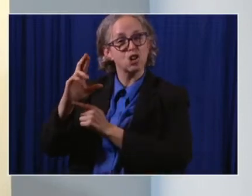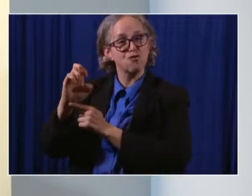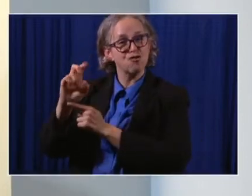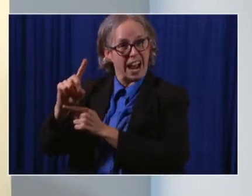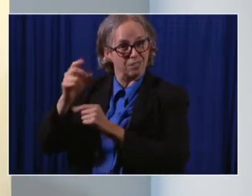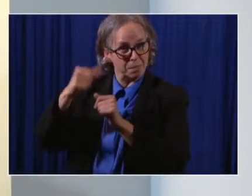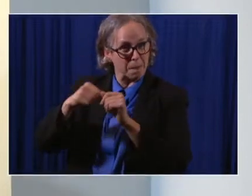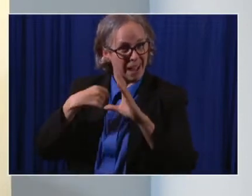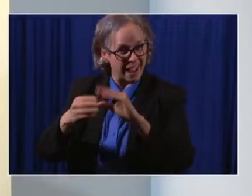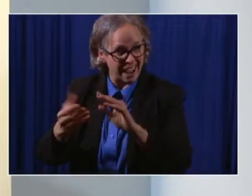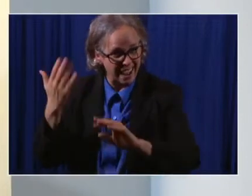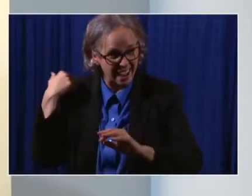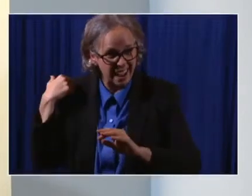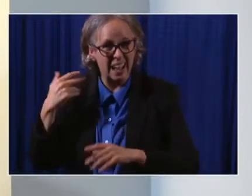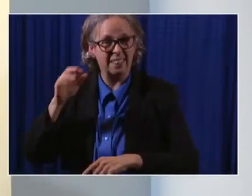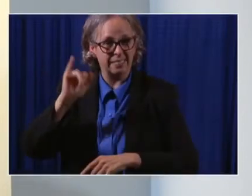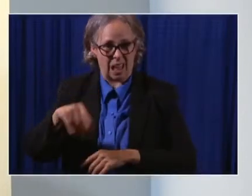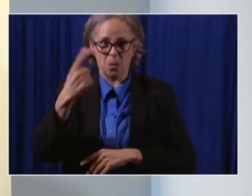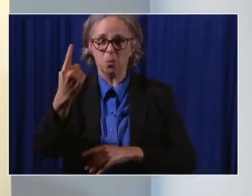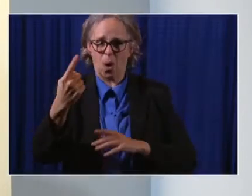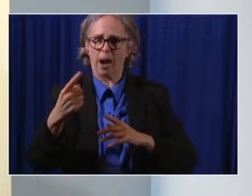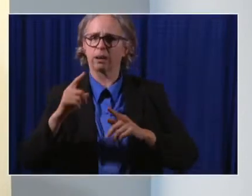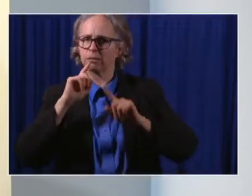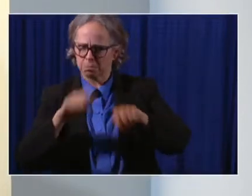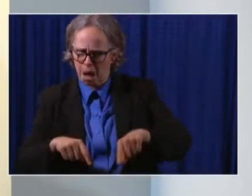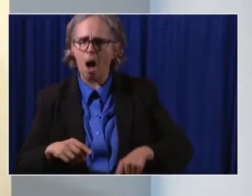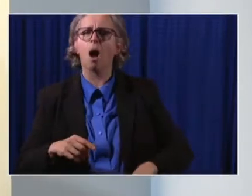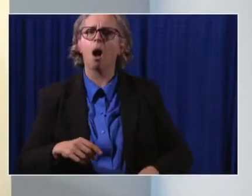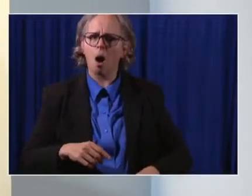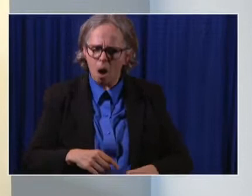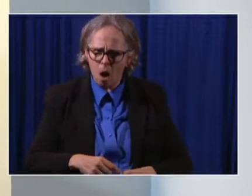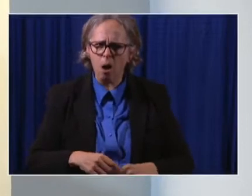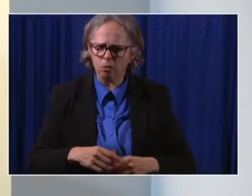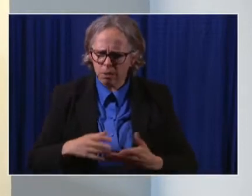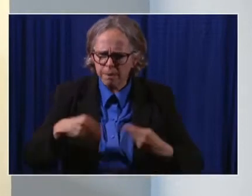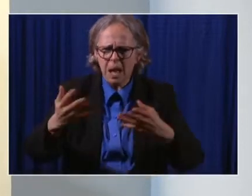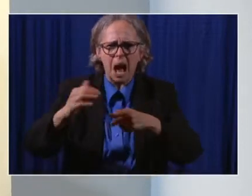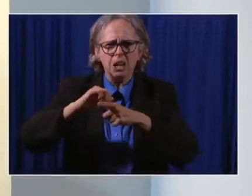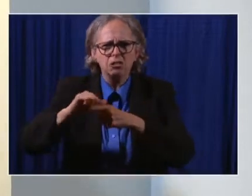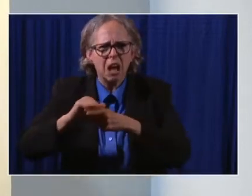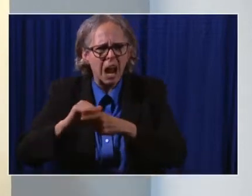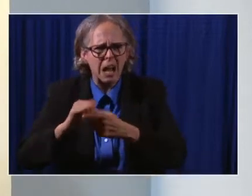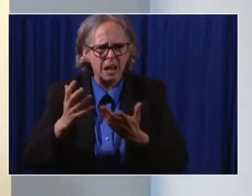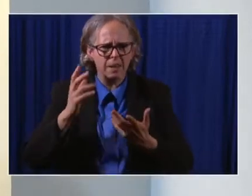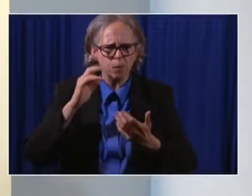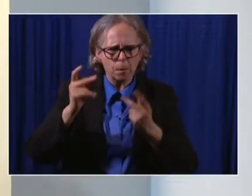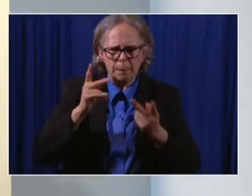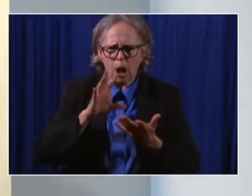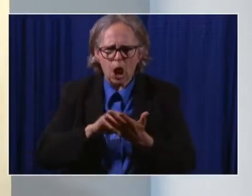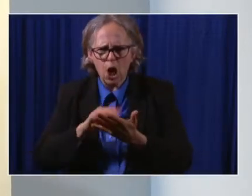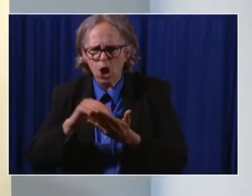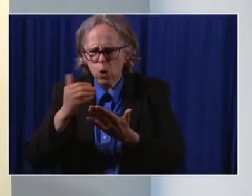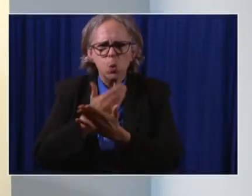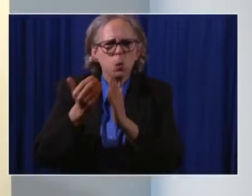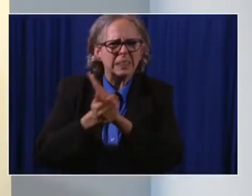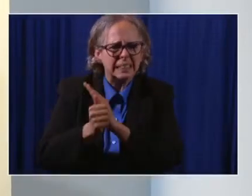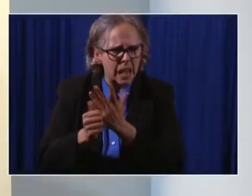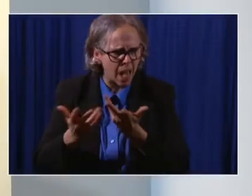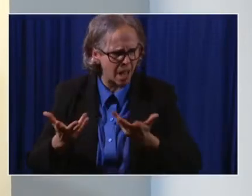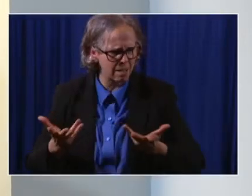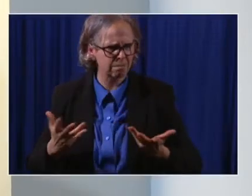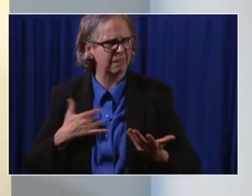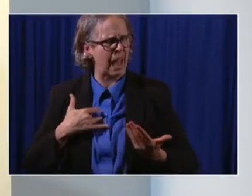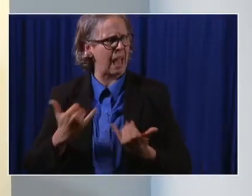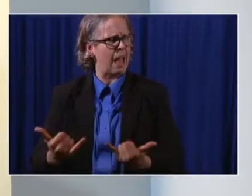quickly reshaping the skills of our workforce. And the importance of this is highlighted in our most recent application